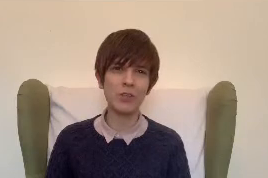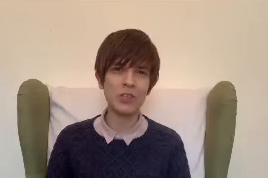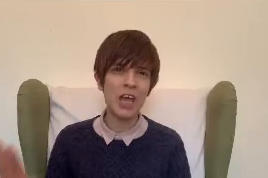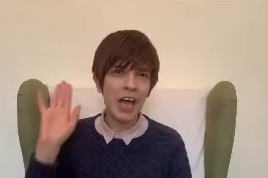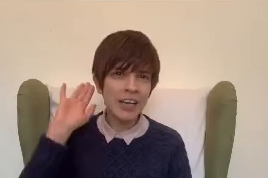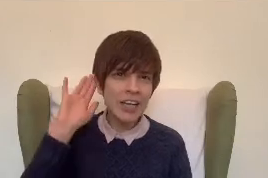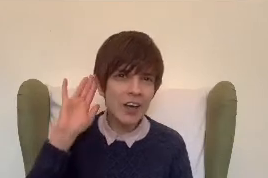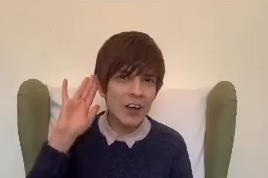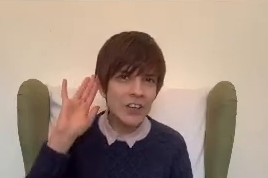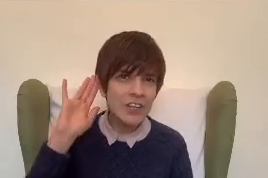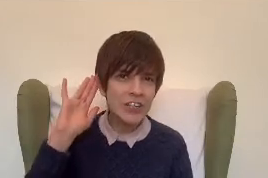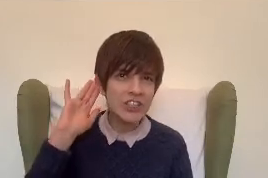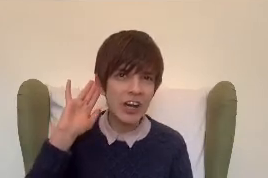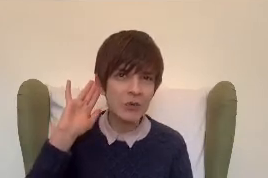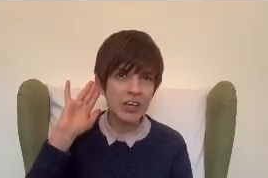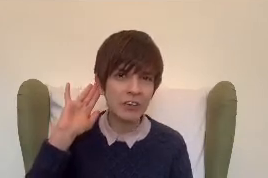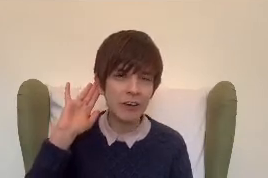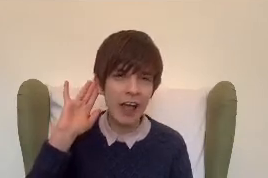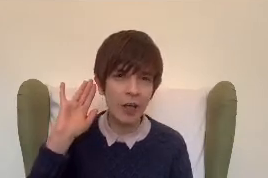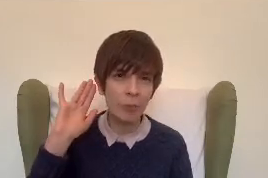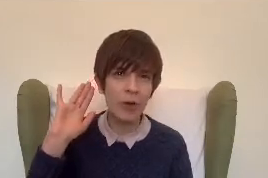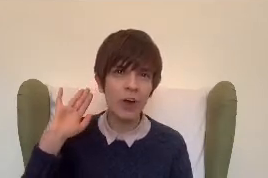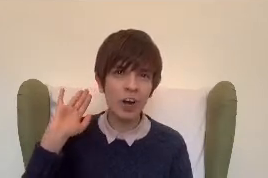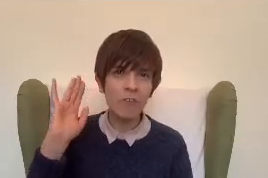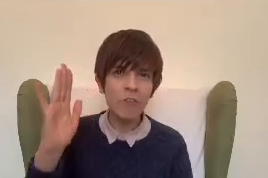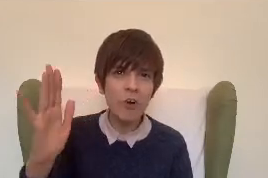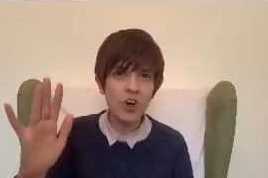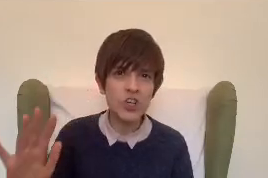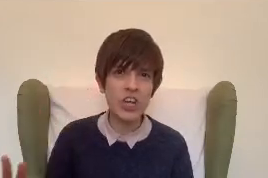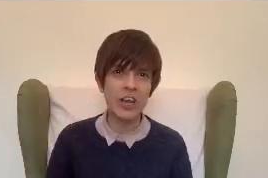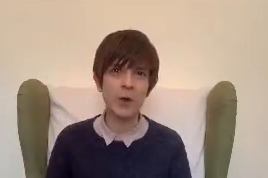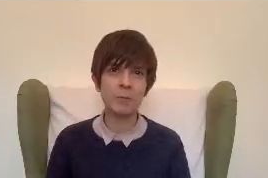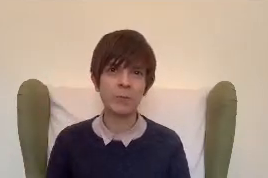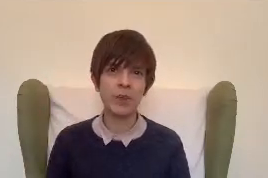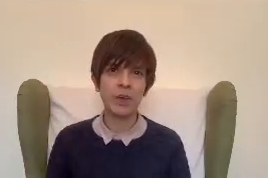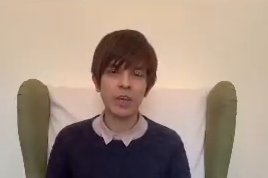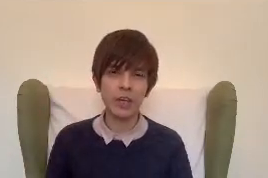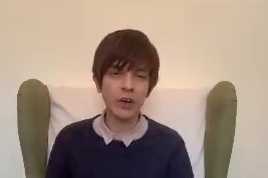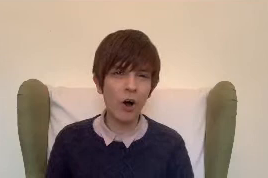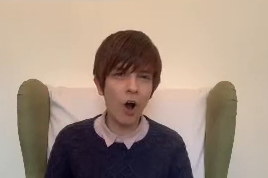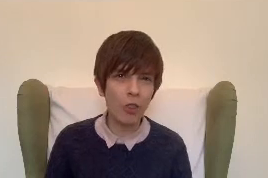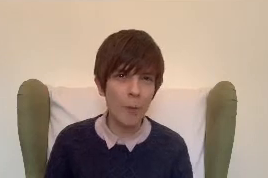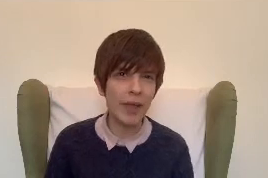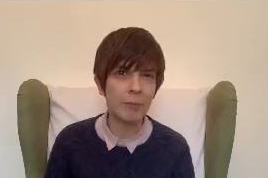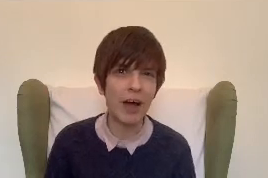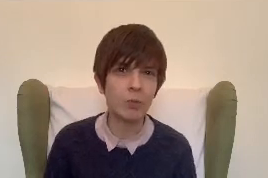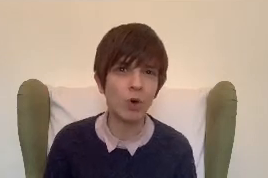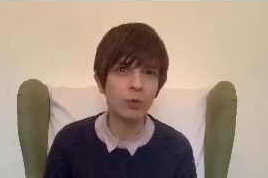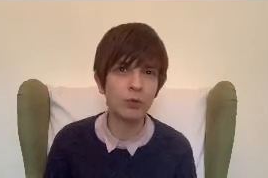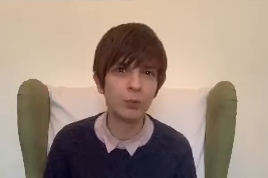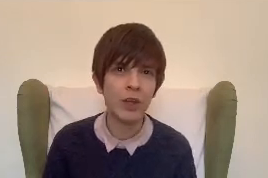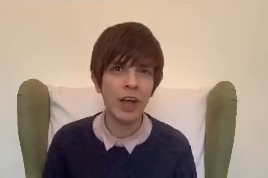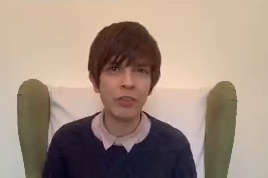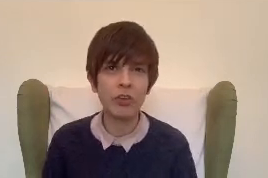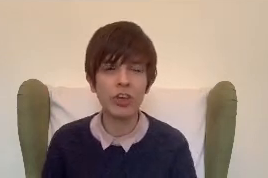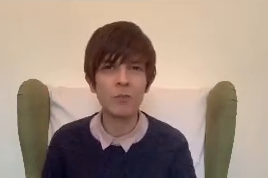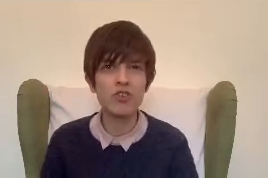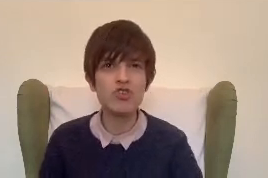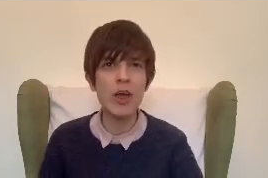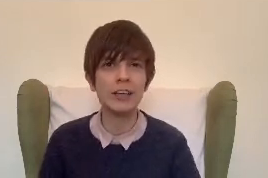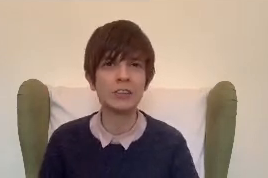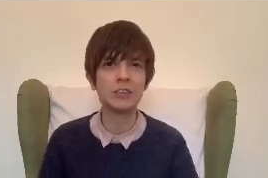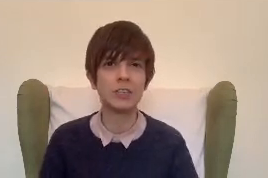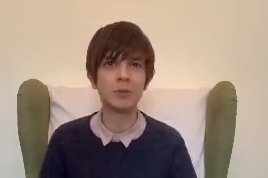in the woods, and he heard her shouting for help and rushed in. He caught the big bad wolf and took